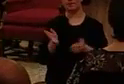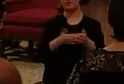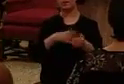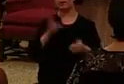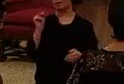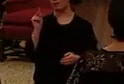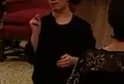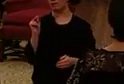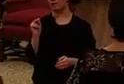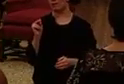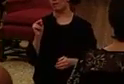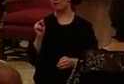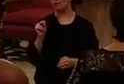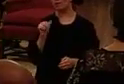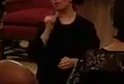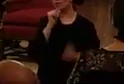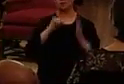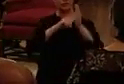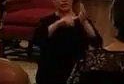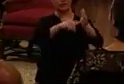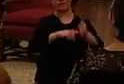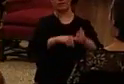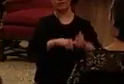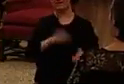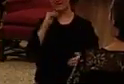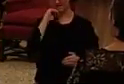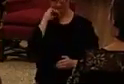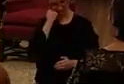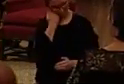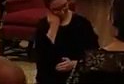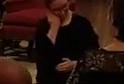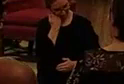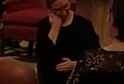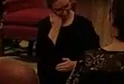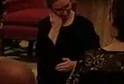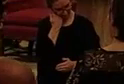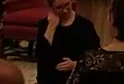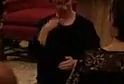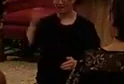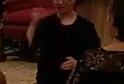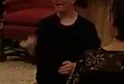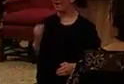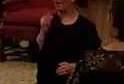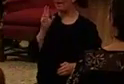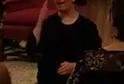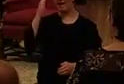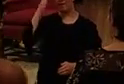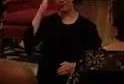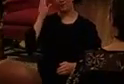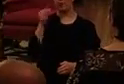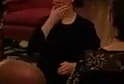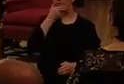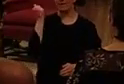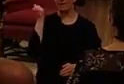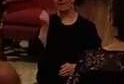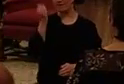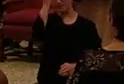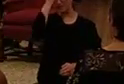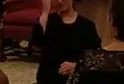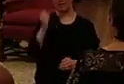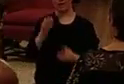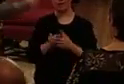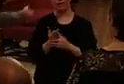said, no, don't show that one. That's embarrassing. I was in high school. I didn't know no better. I was stupid. And